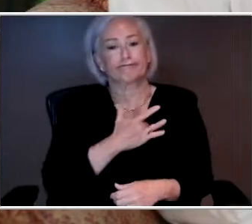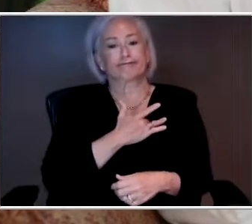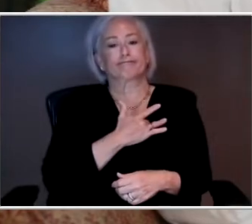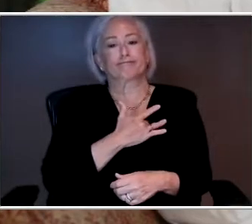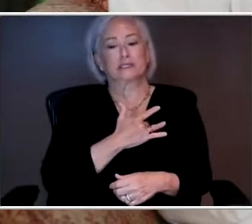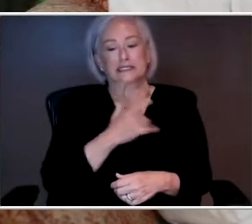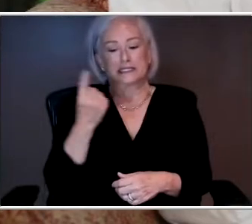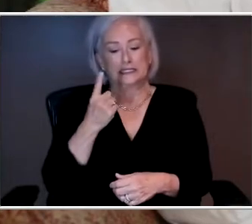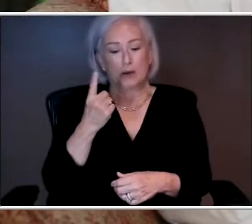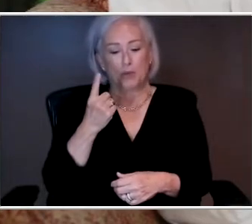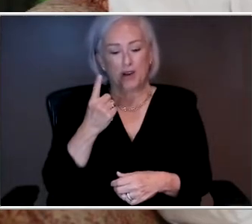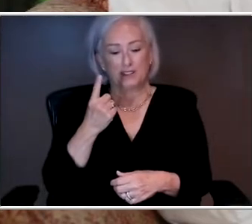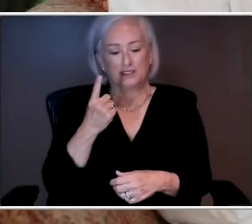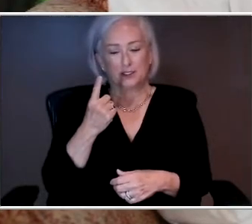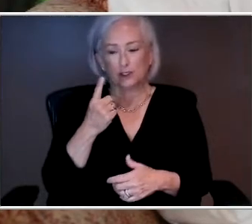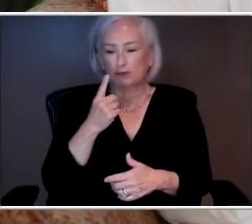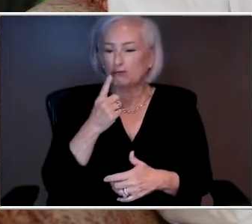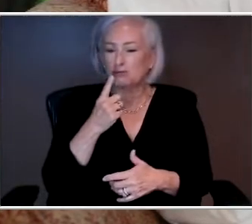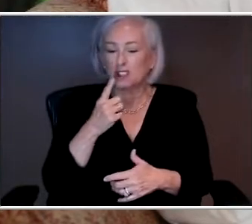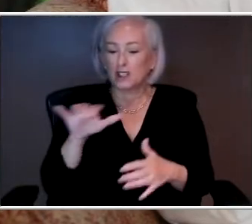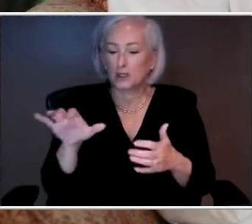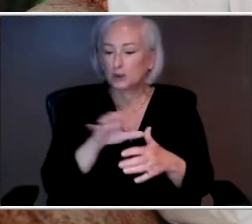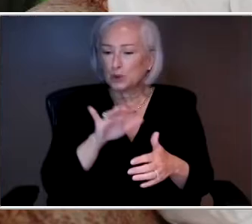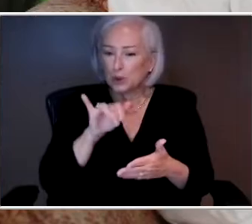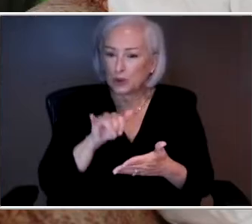and her family, and